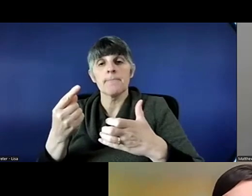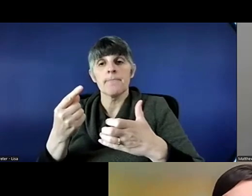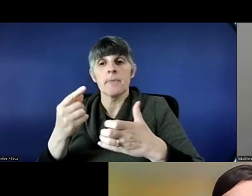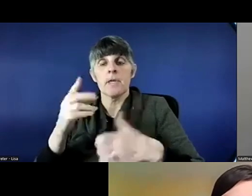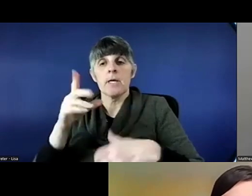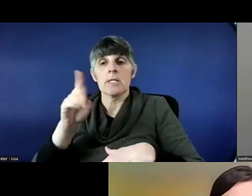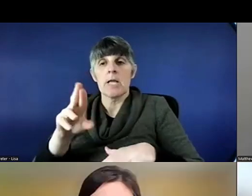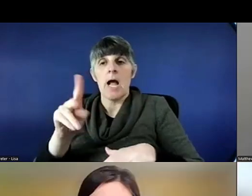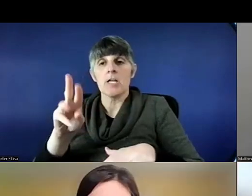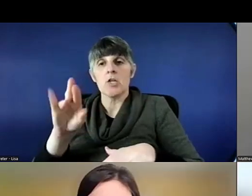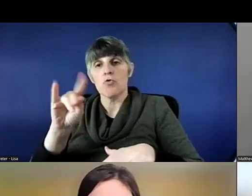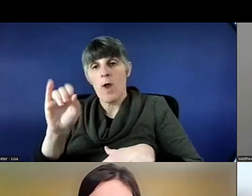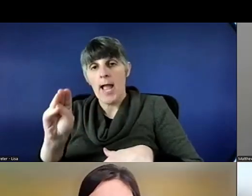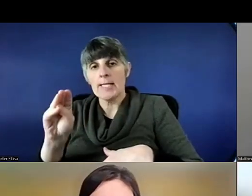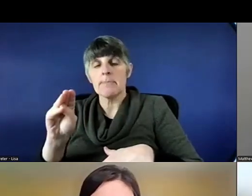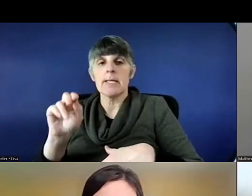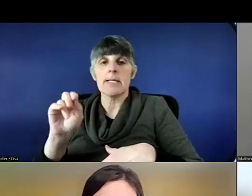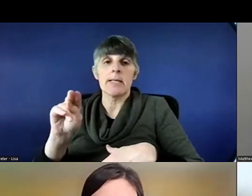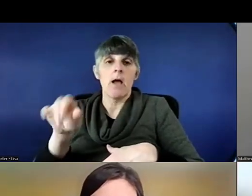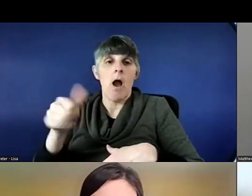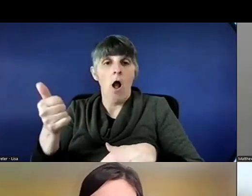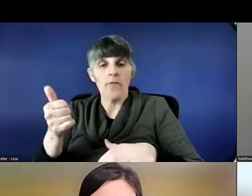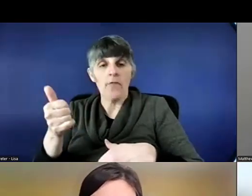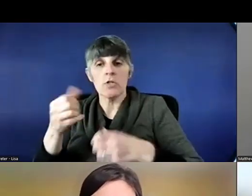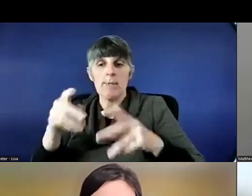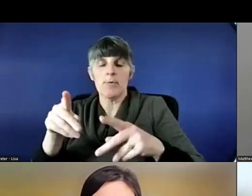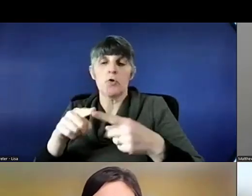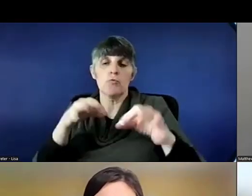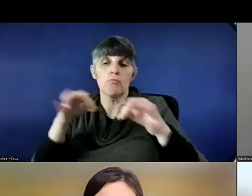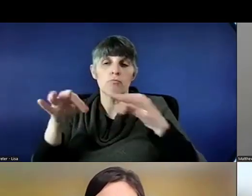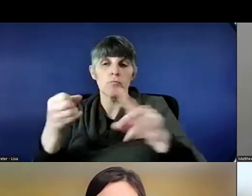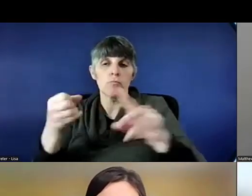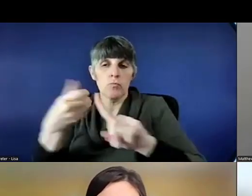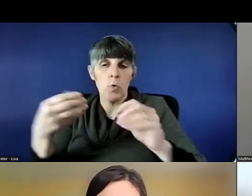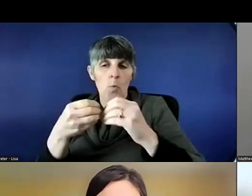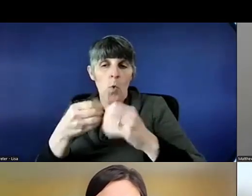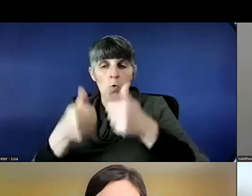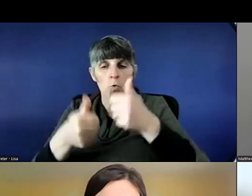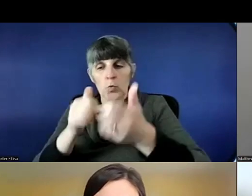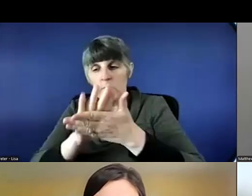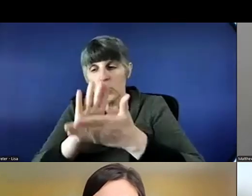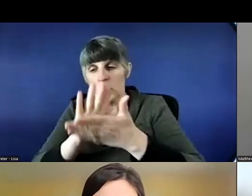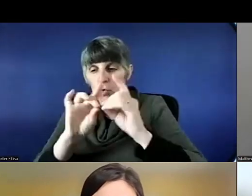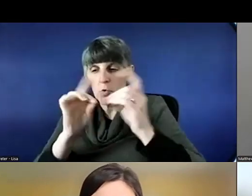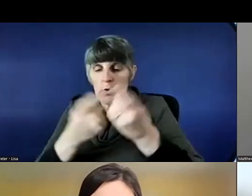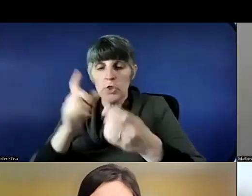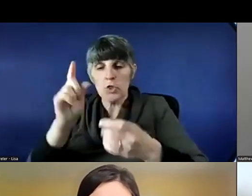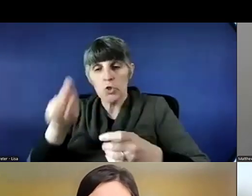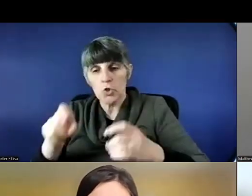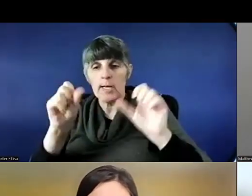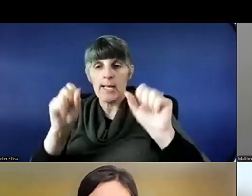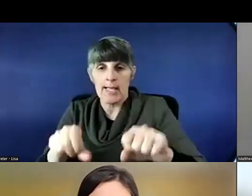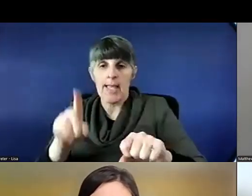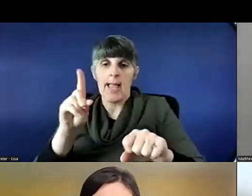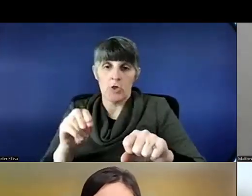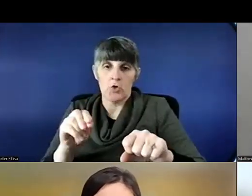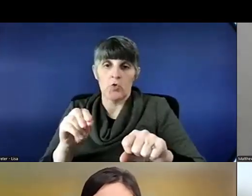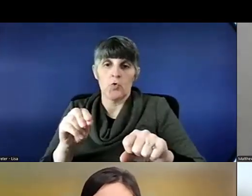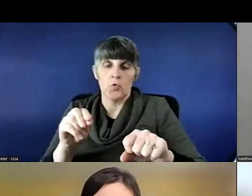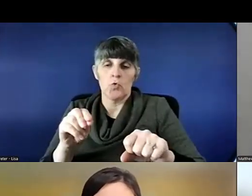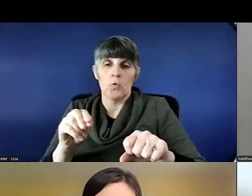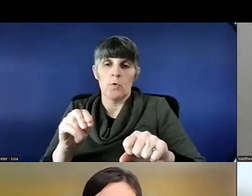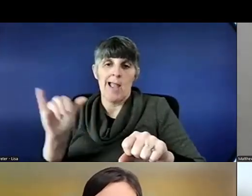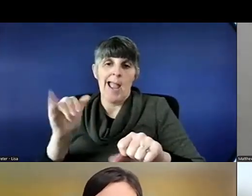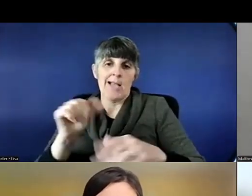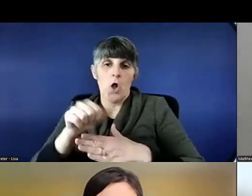Dr. Kreisman and others a chance to say more about what school districts should and can be doing as